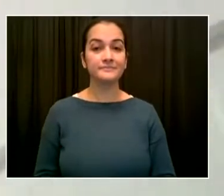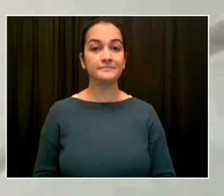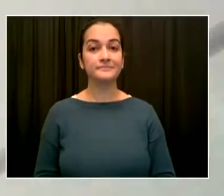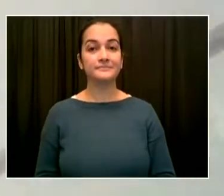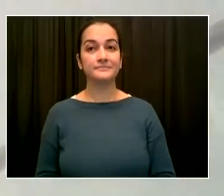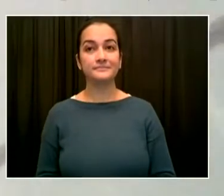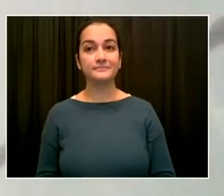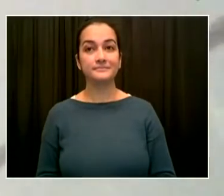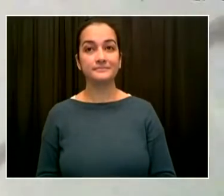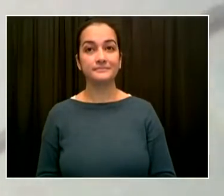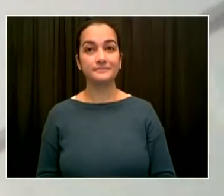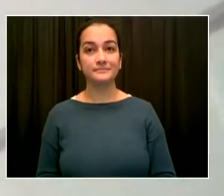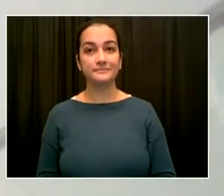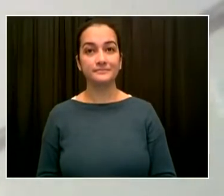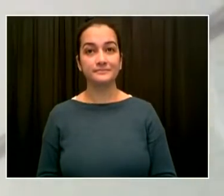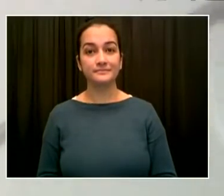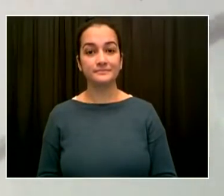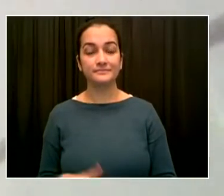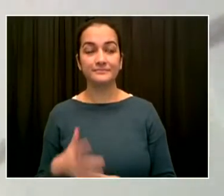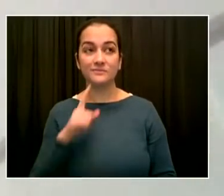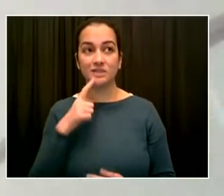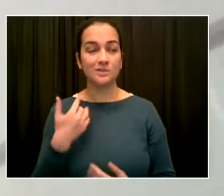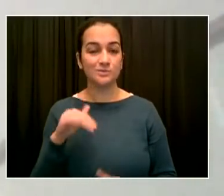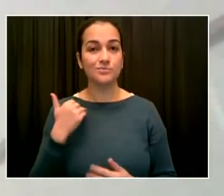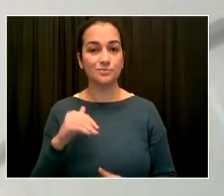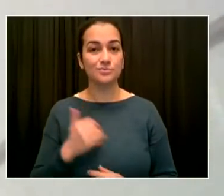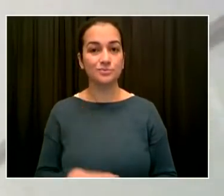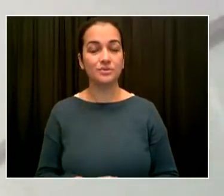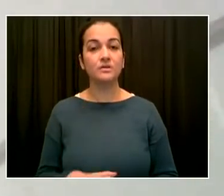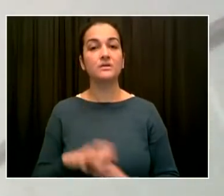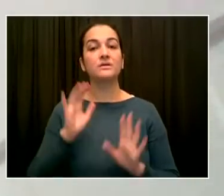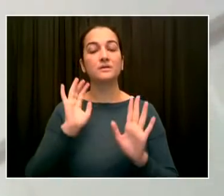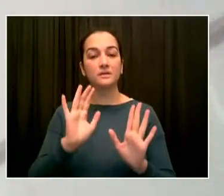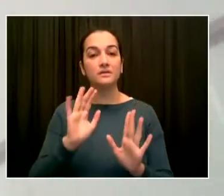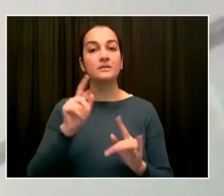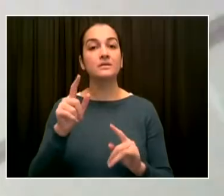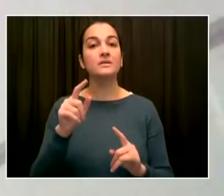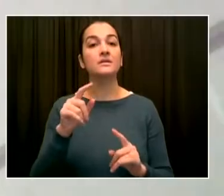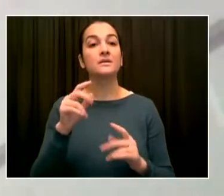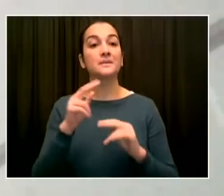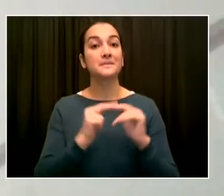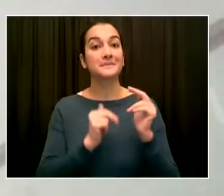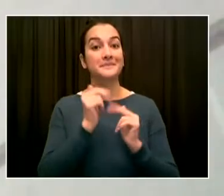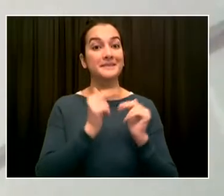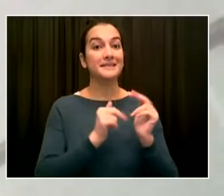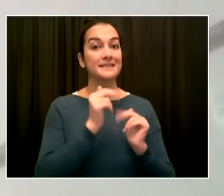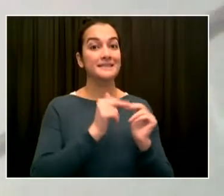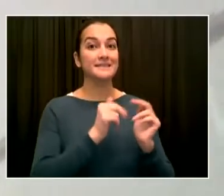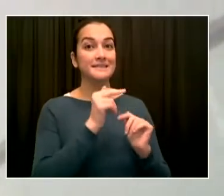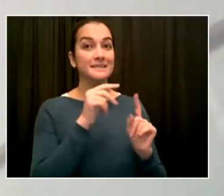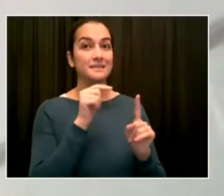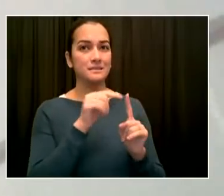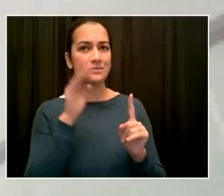minds about exactly how this building will be used. Those restrictions will be imposed in the